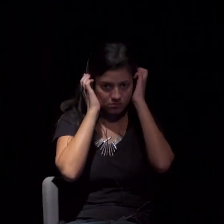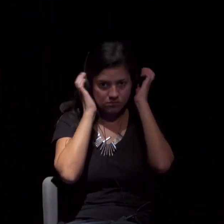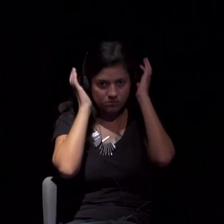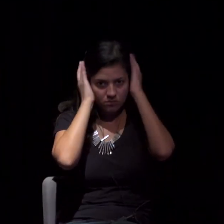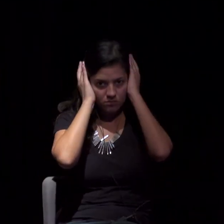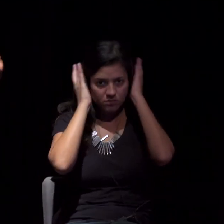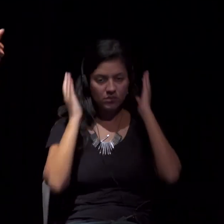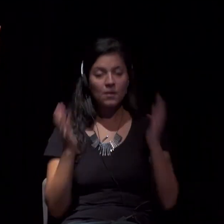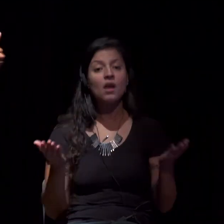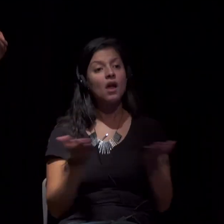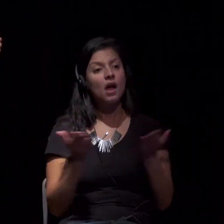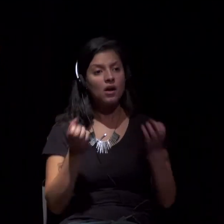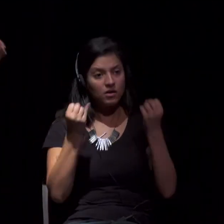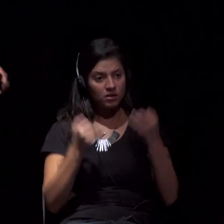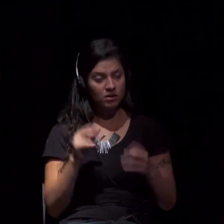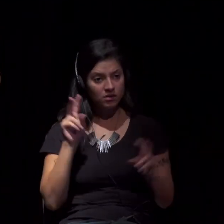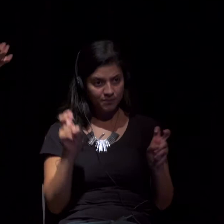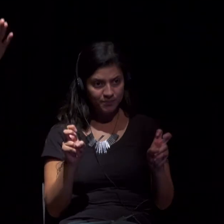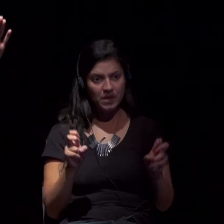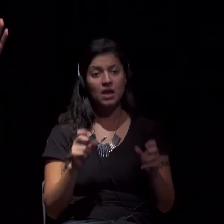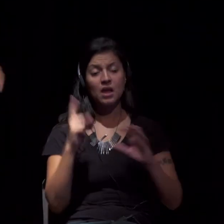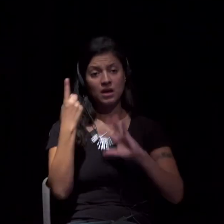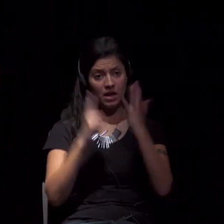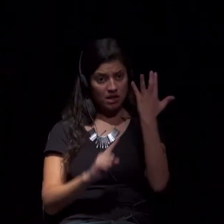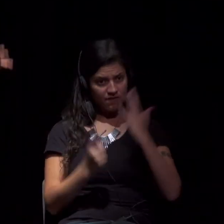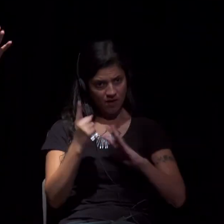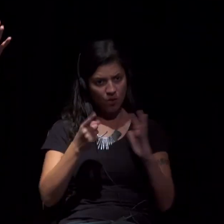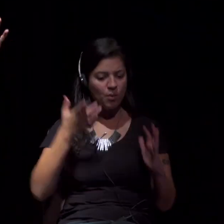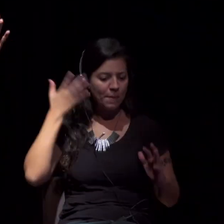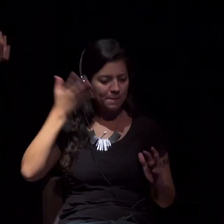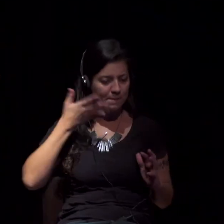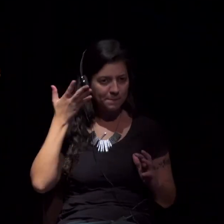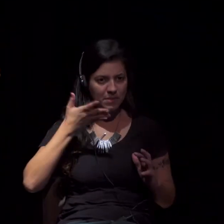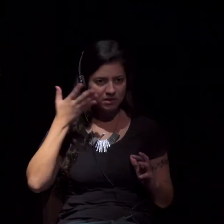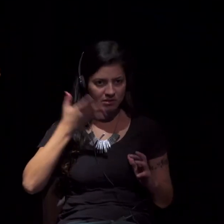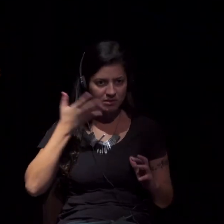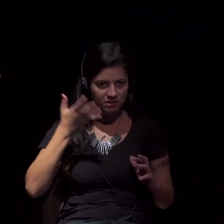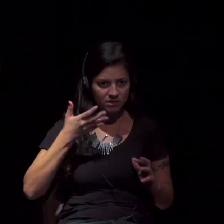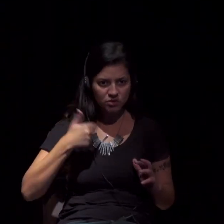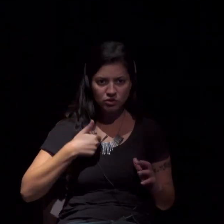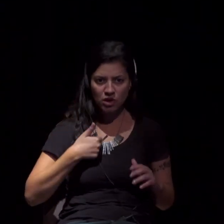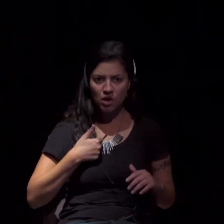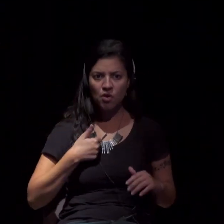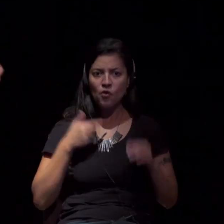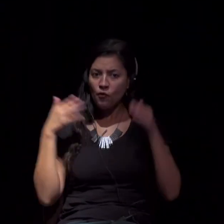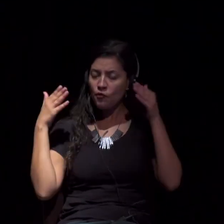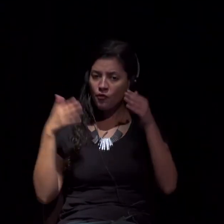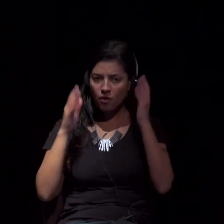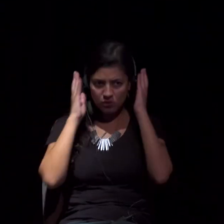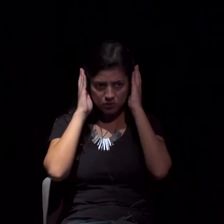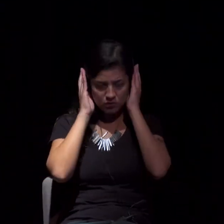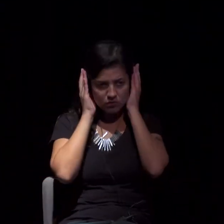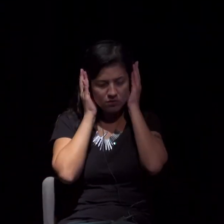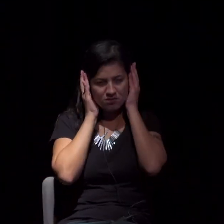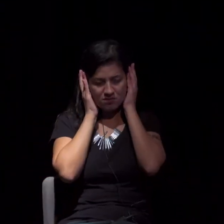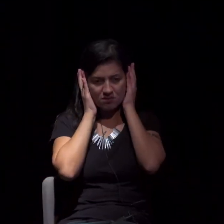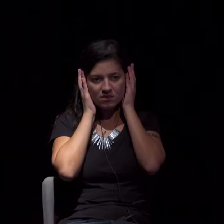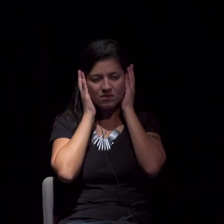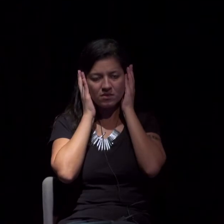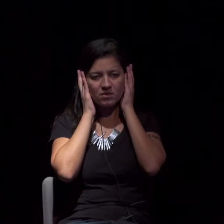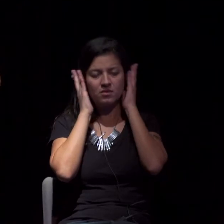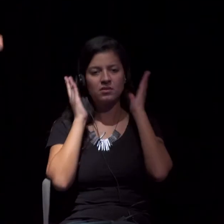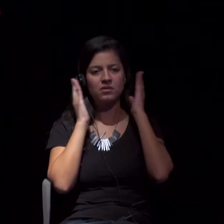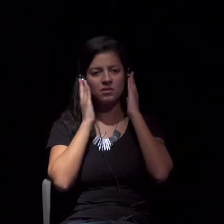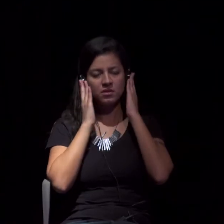speakers whose knowledge may be best channeled through the oral tradition that it attempts to convey. But on the matter